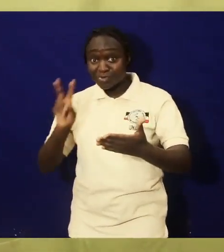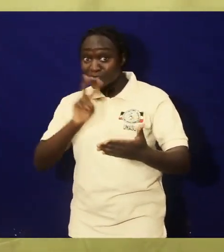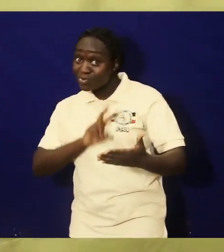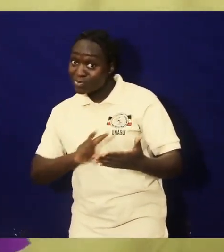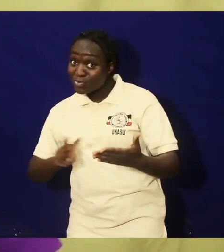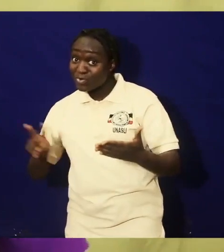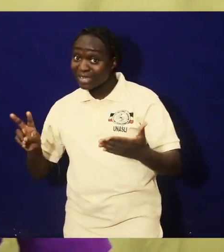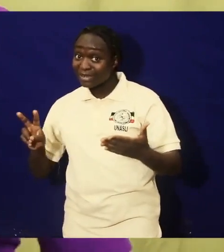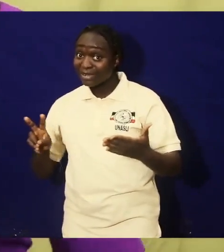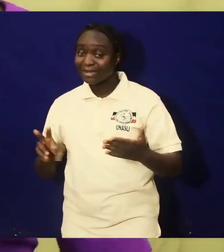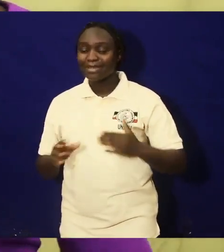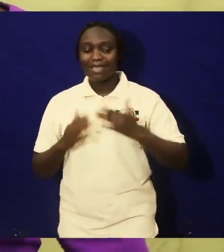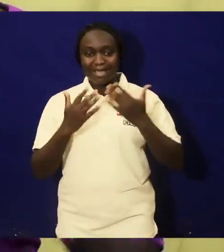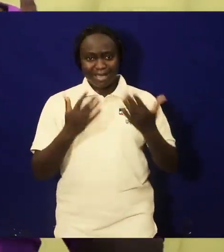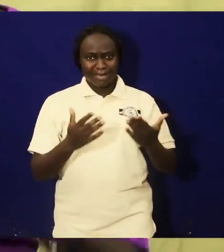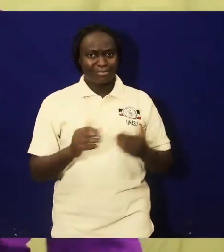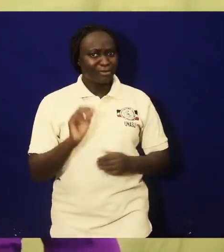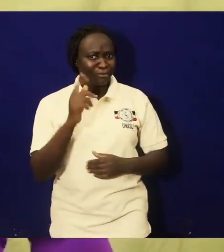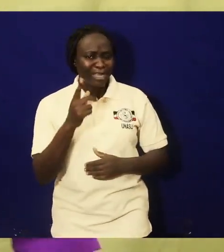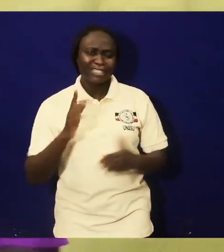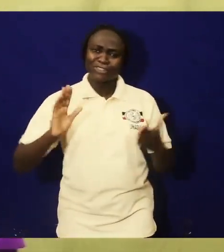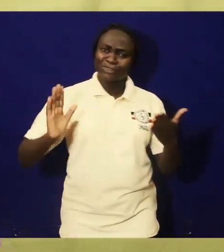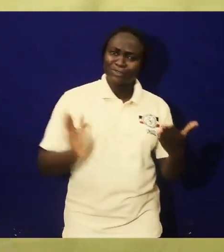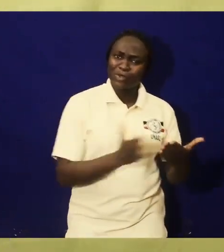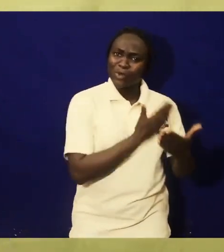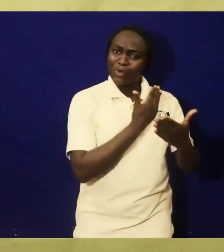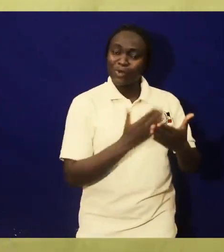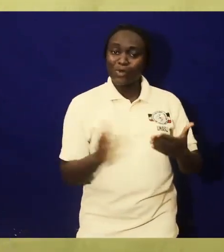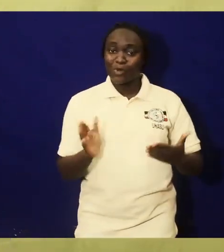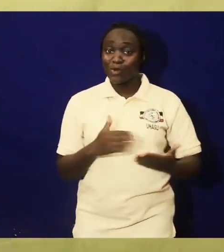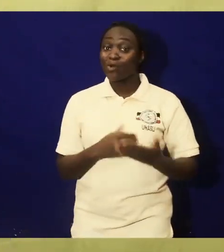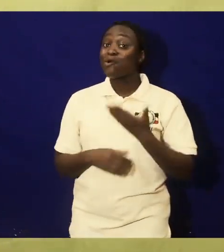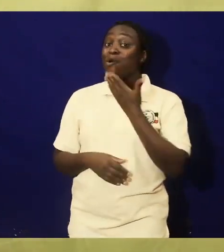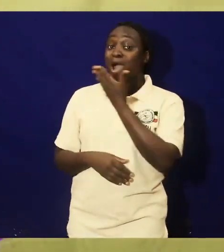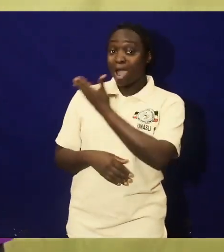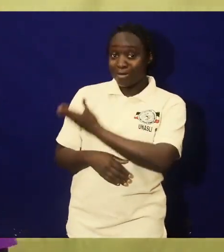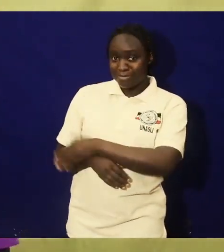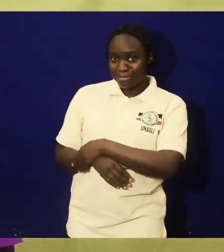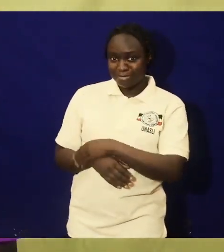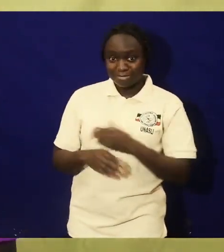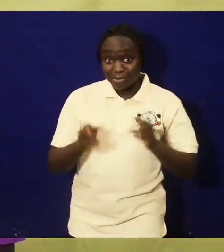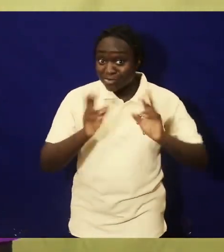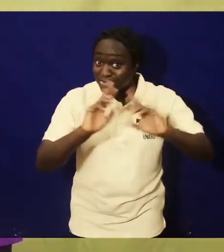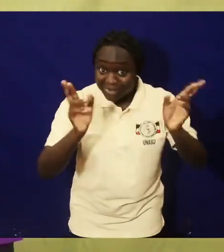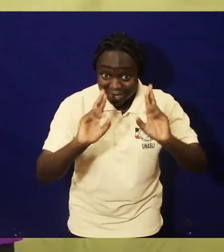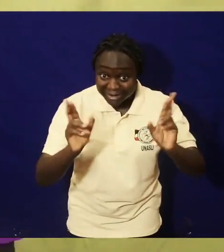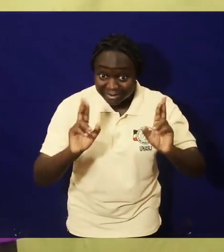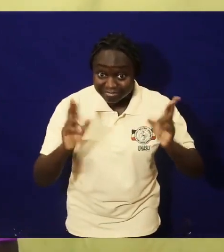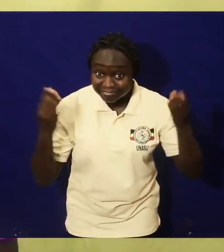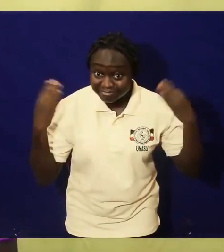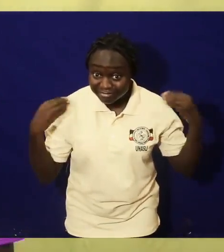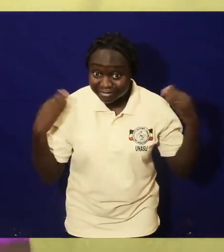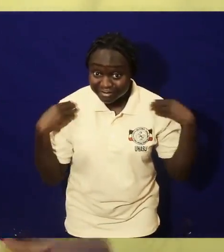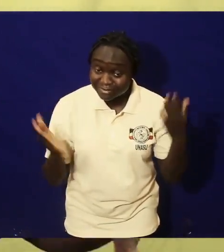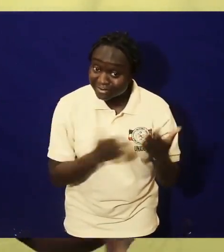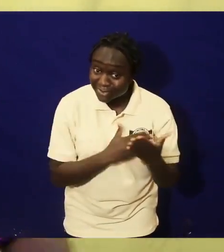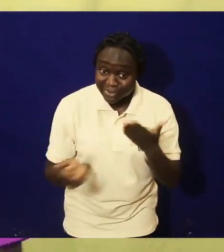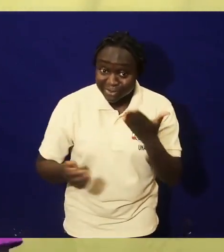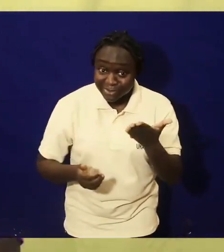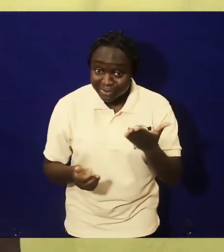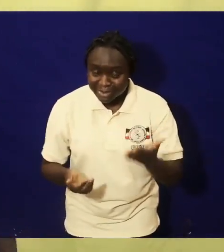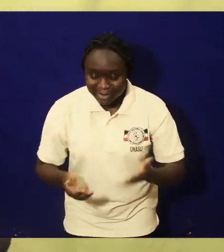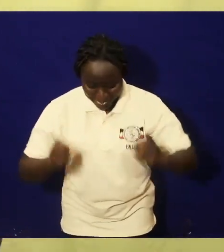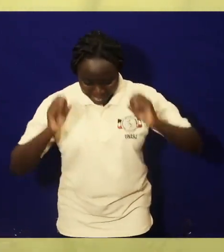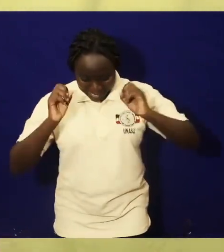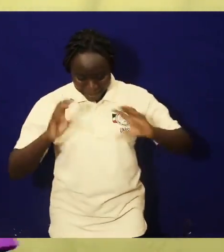As we are getting ready to read, we have a common reading song in our classrooms. And we are going to